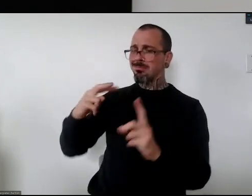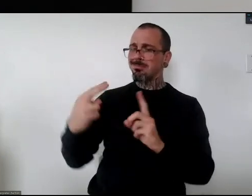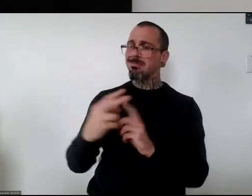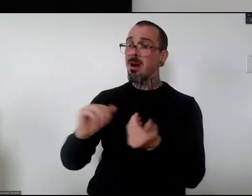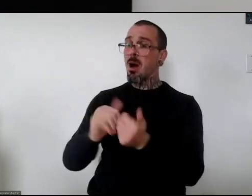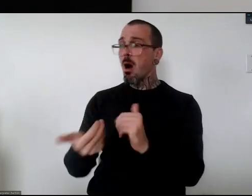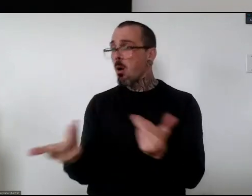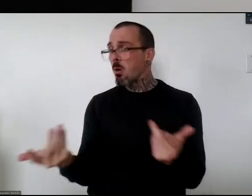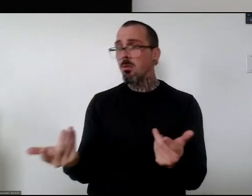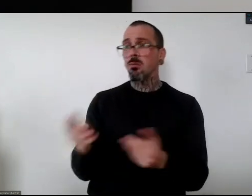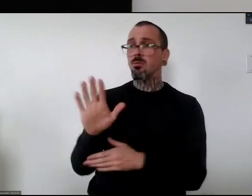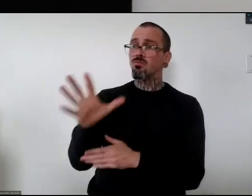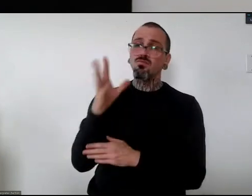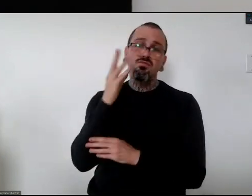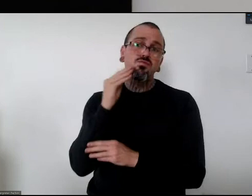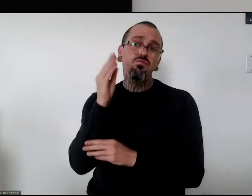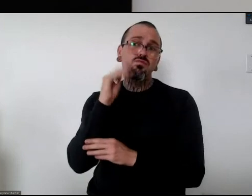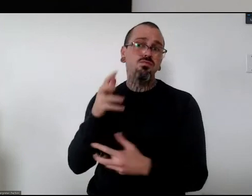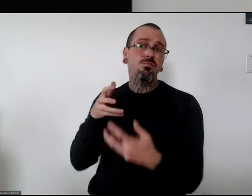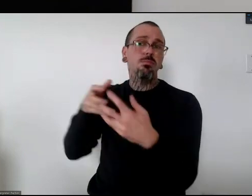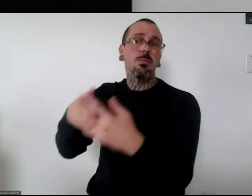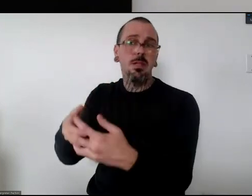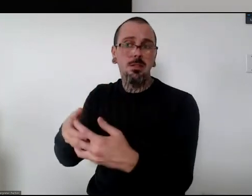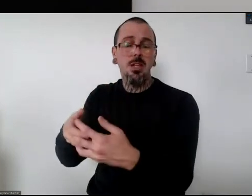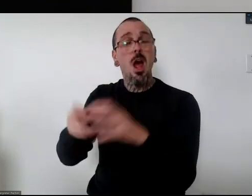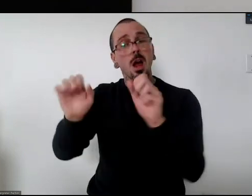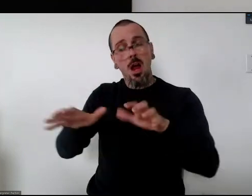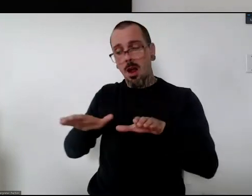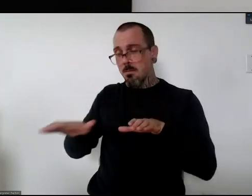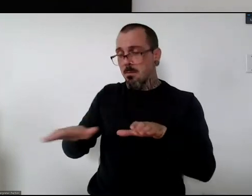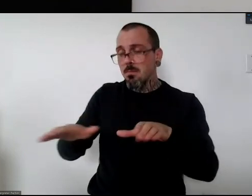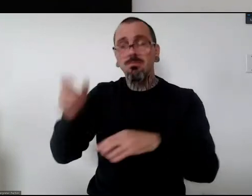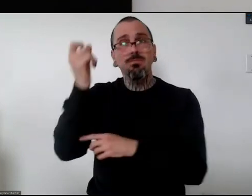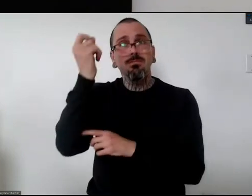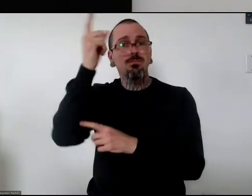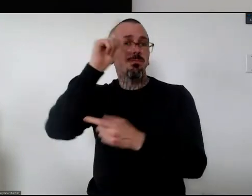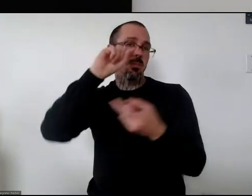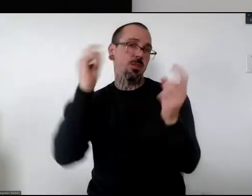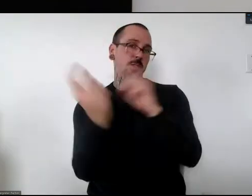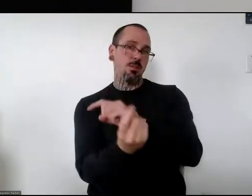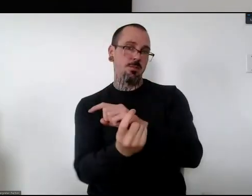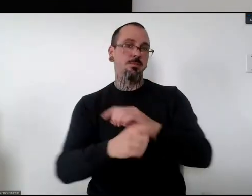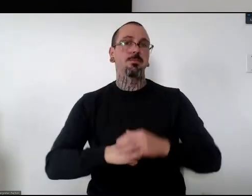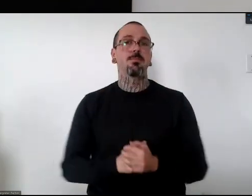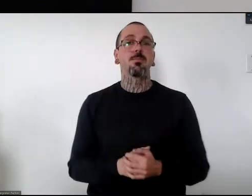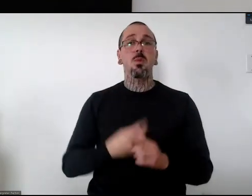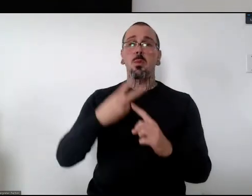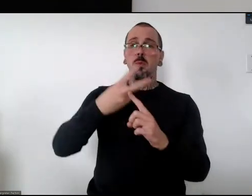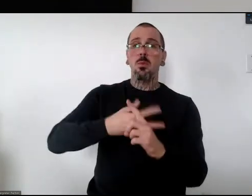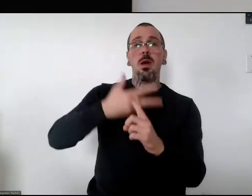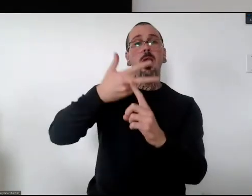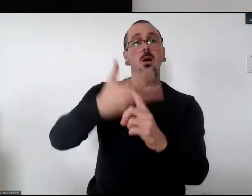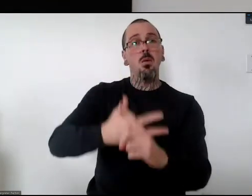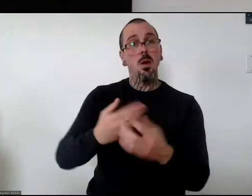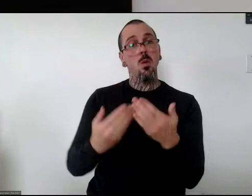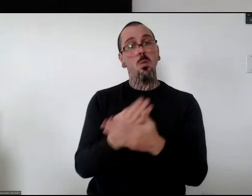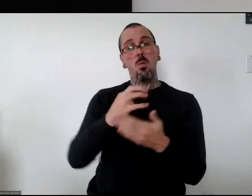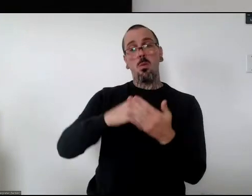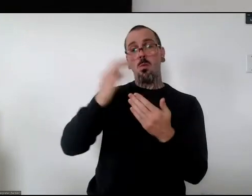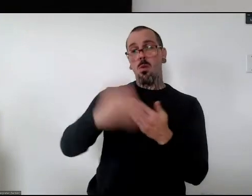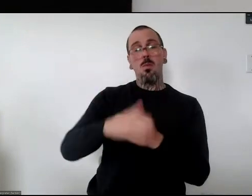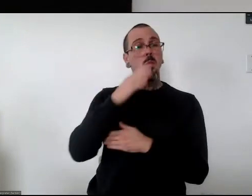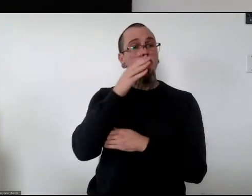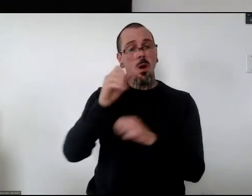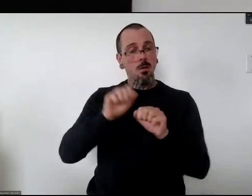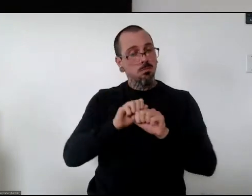and understanding. Over the next couple of months, as we roll out this new program with the regional coordinating committees, we will